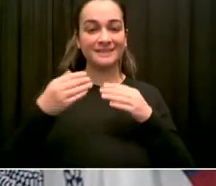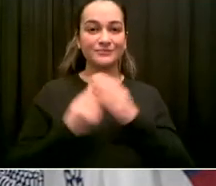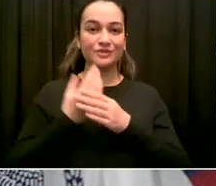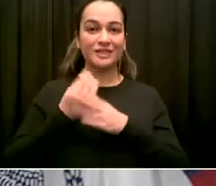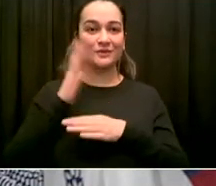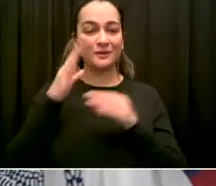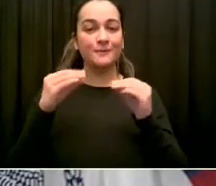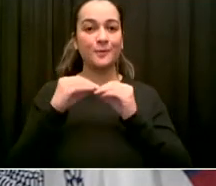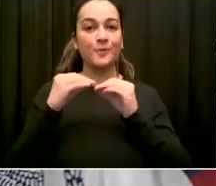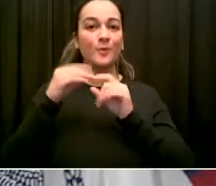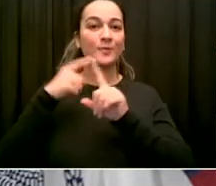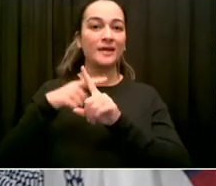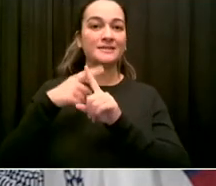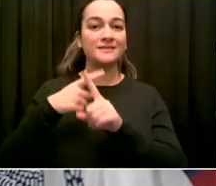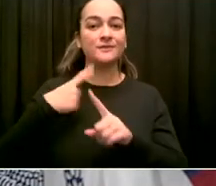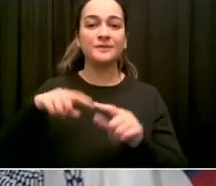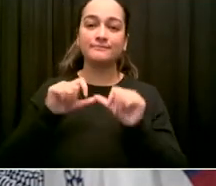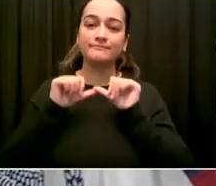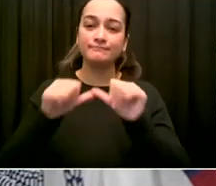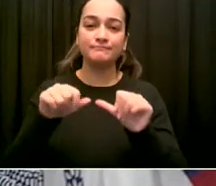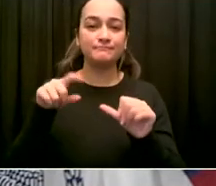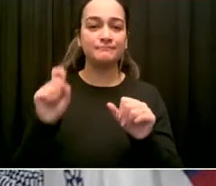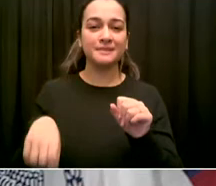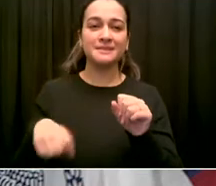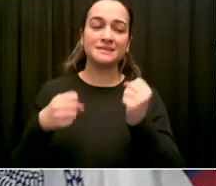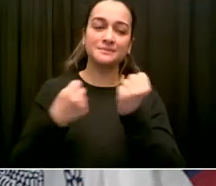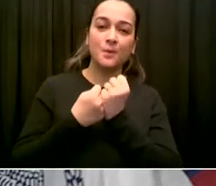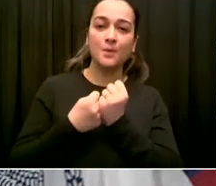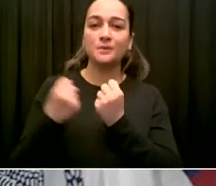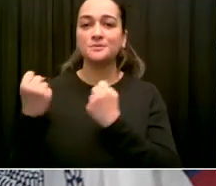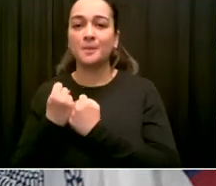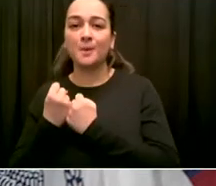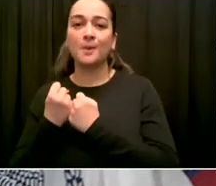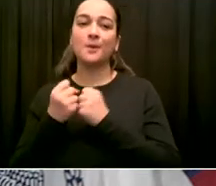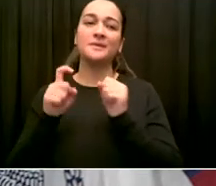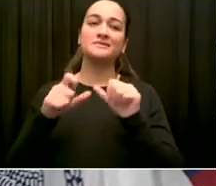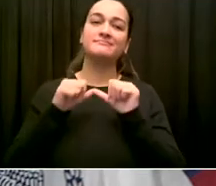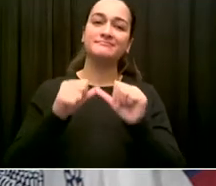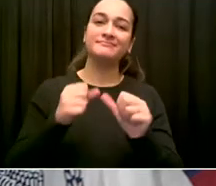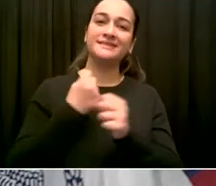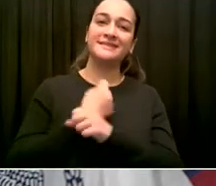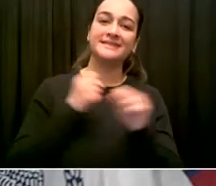thing that New Yorkers do. Be compassionate and kind to each other. Support each other. Let's go through